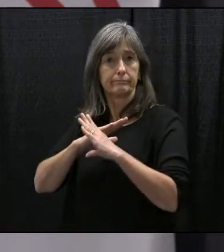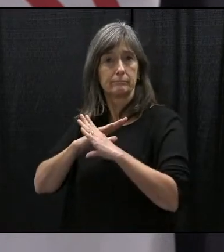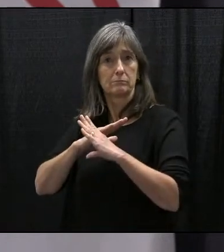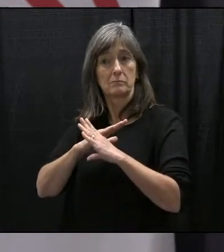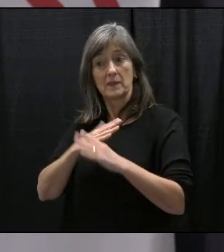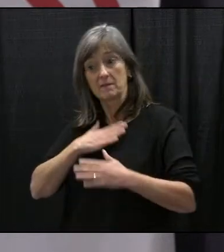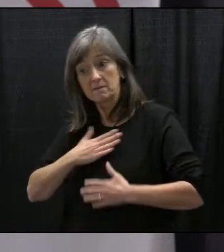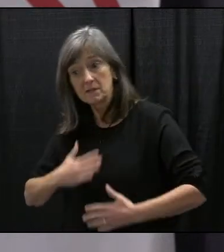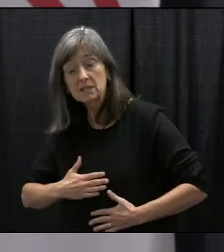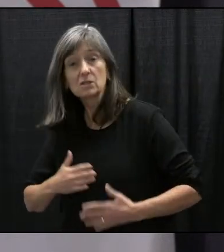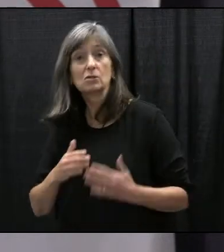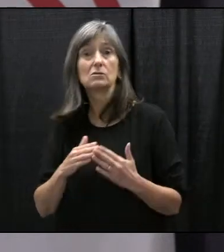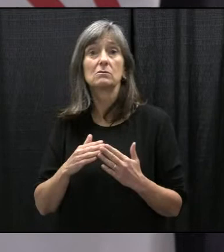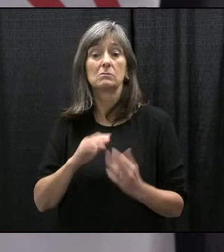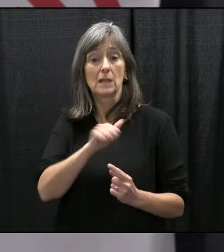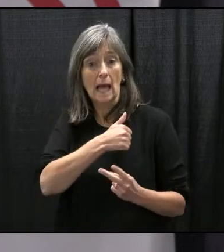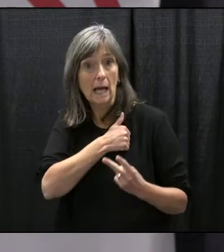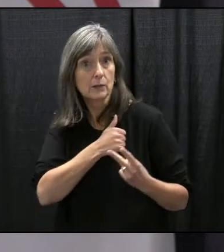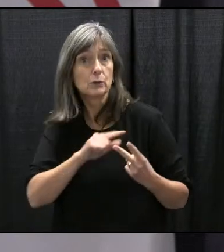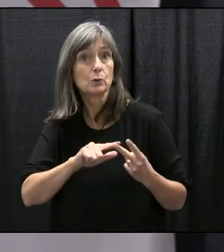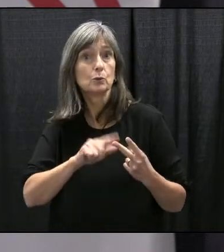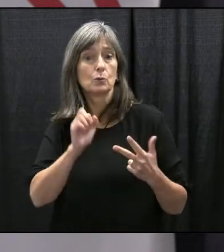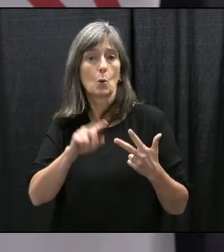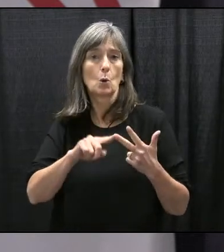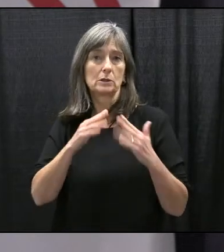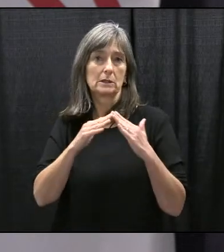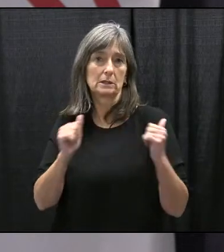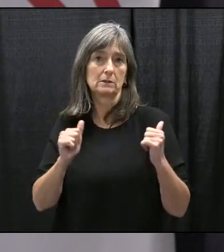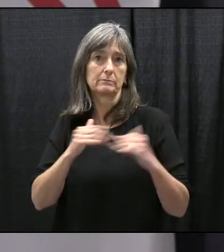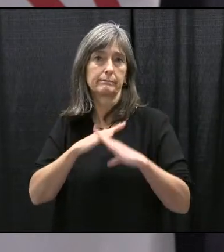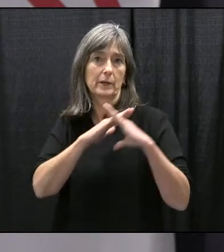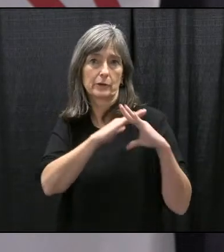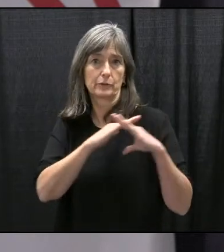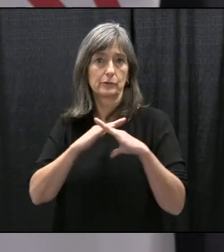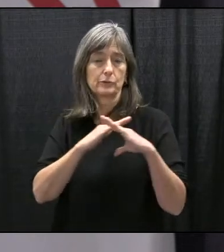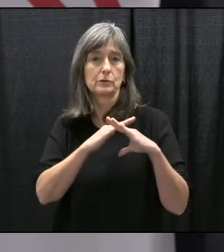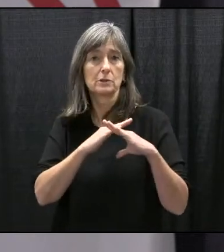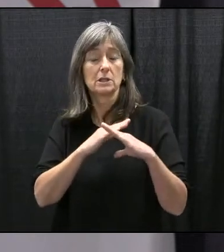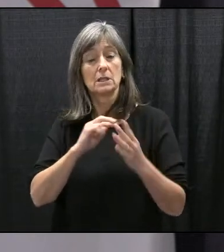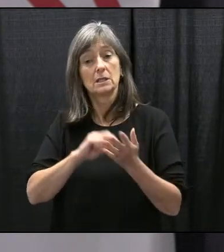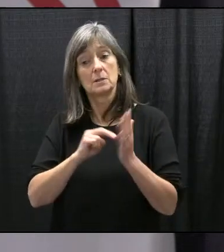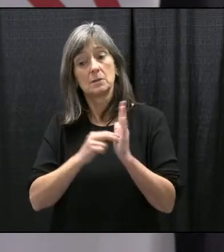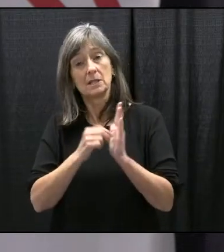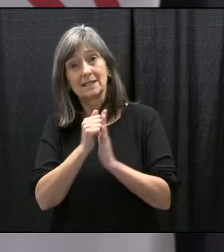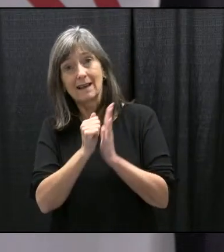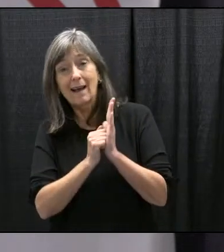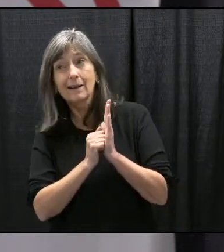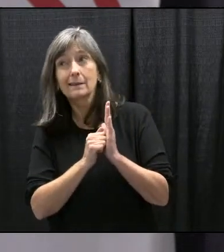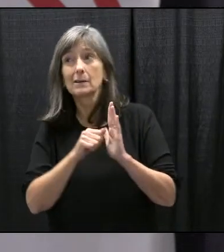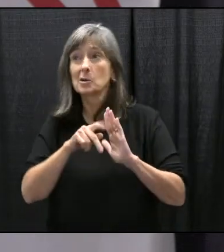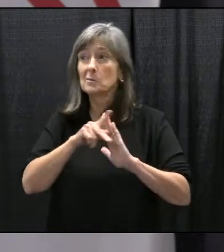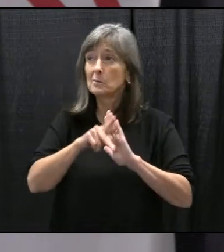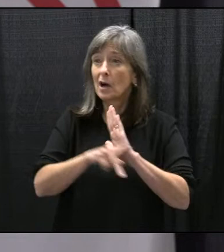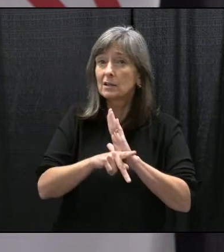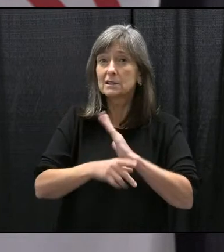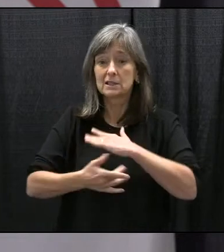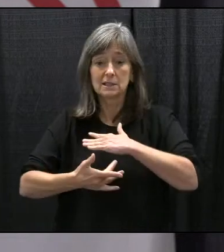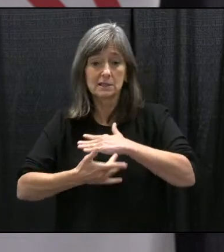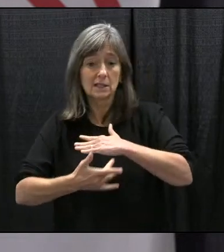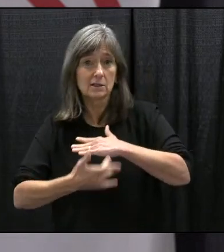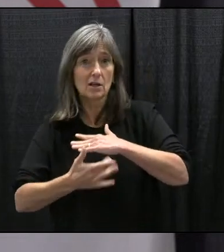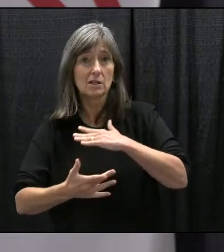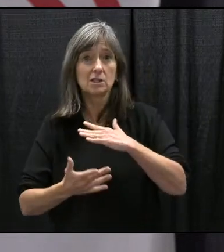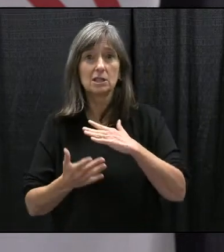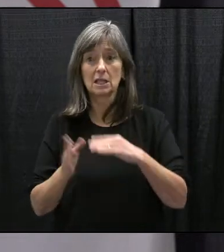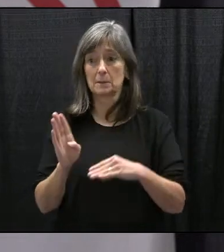attitudinal, or systemic. As well, an act, a regulation, a policy, a technology, or a business practice